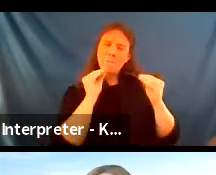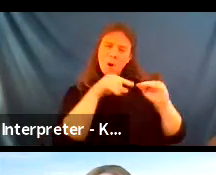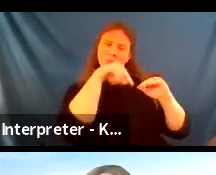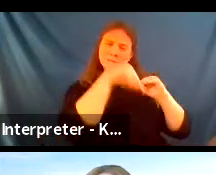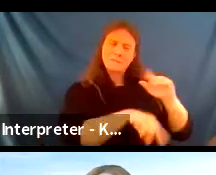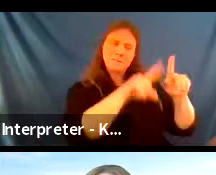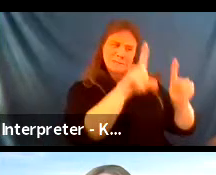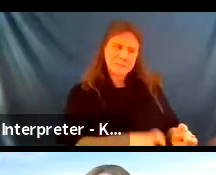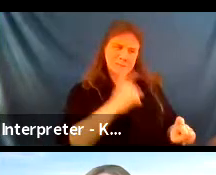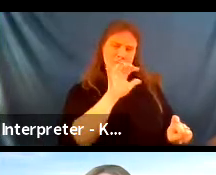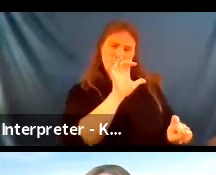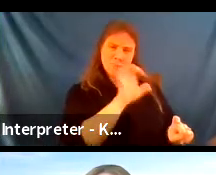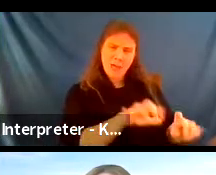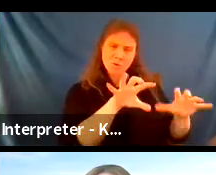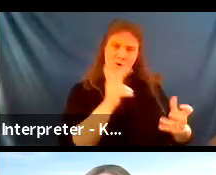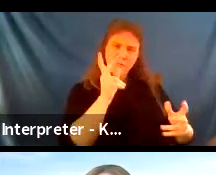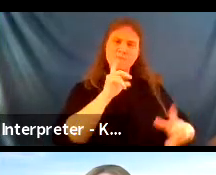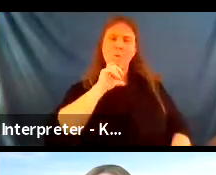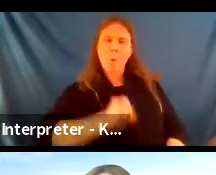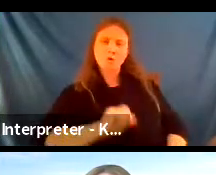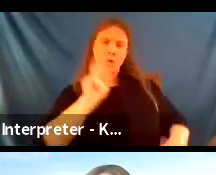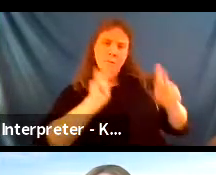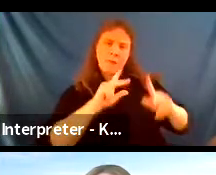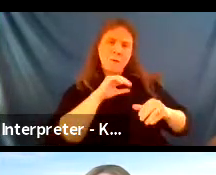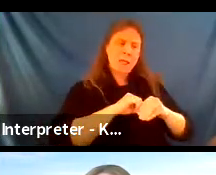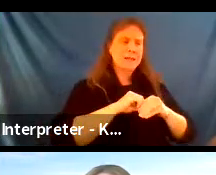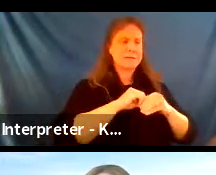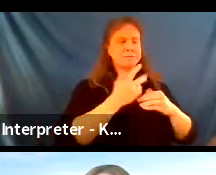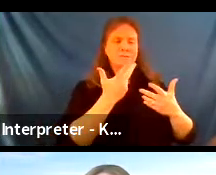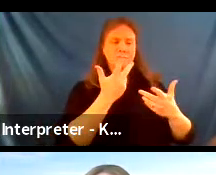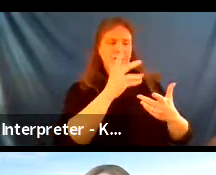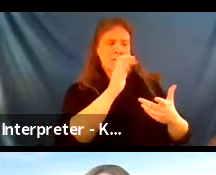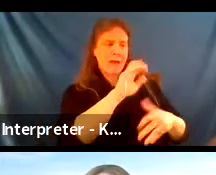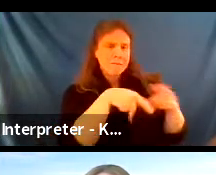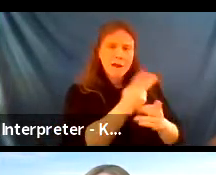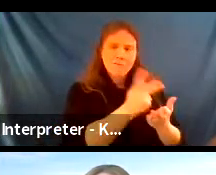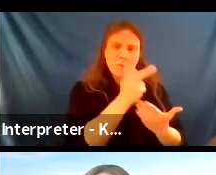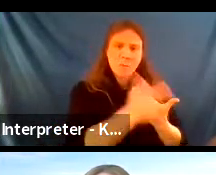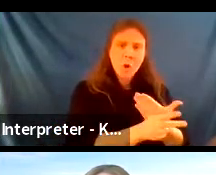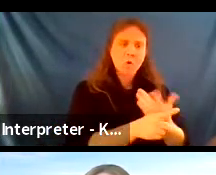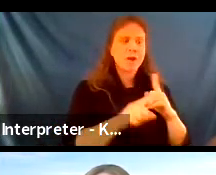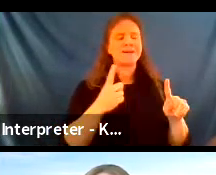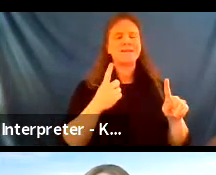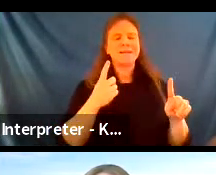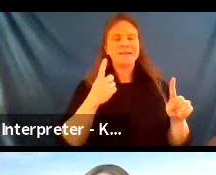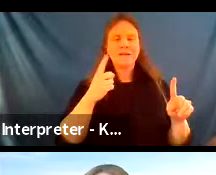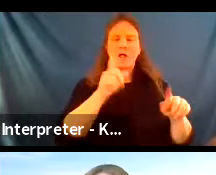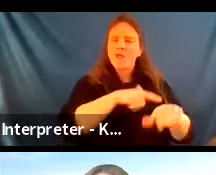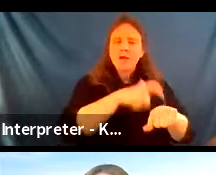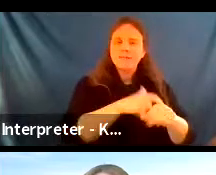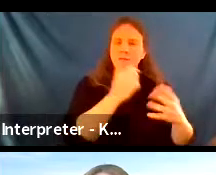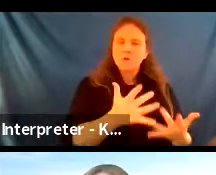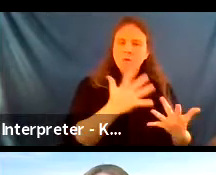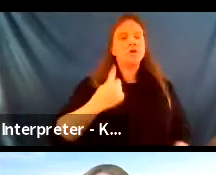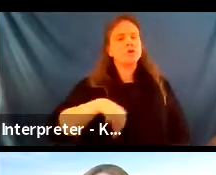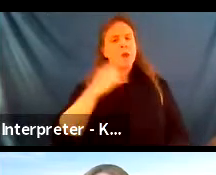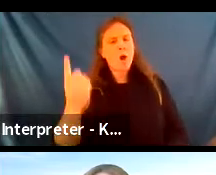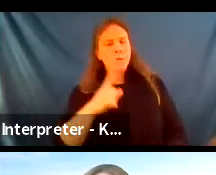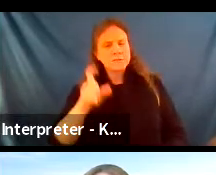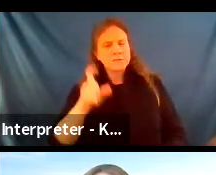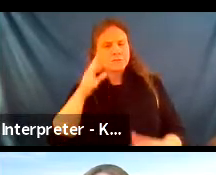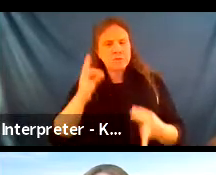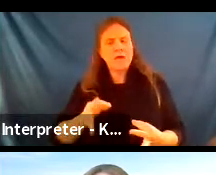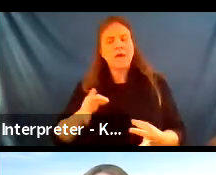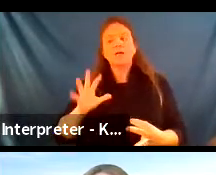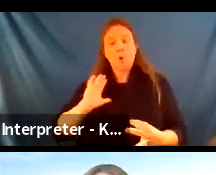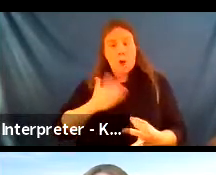So we always make decisions under uncertainty, and given the evidence in that moment, the recommendation was to